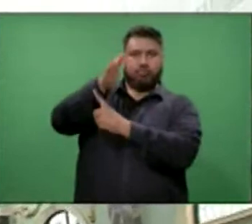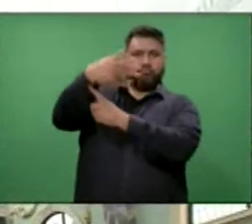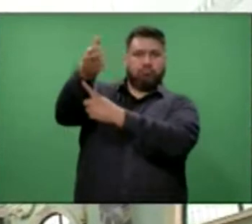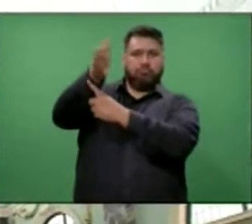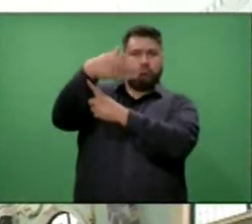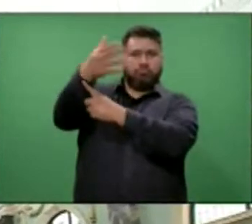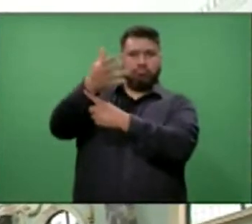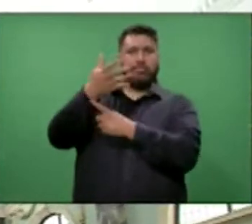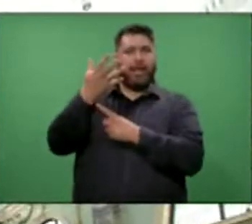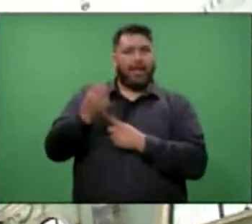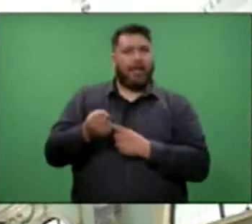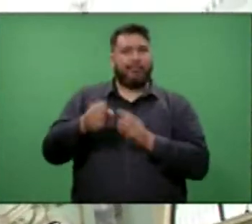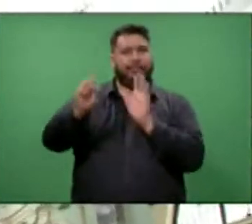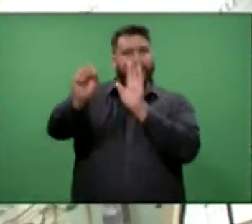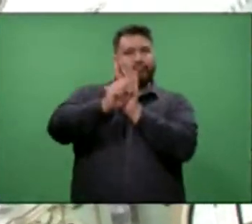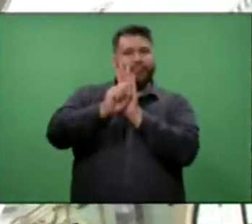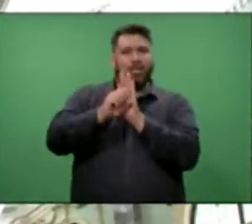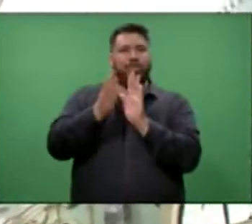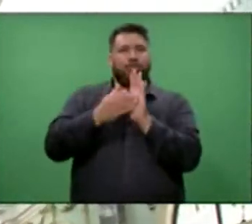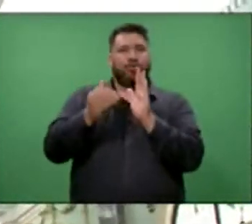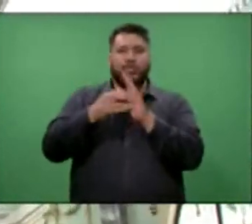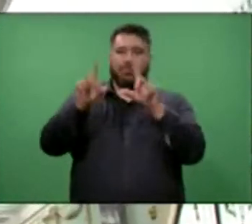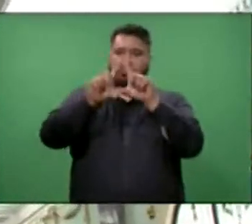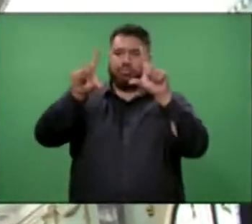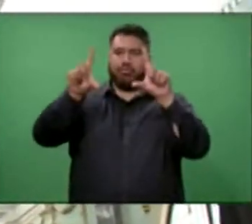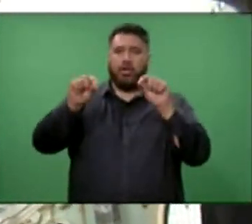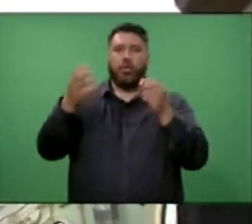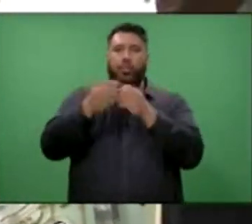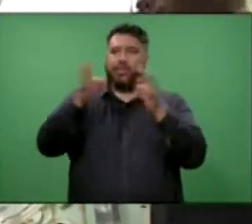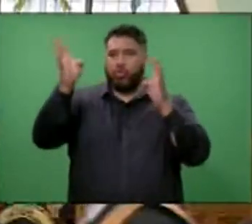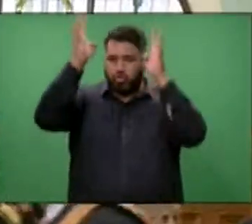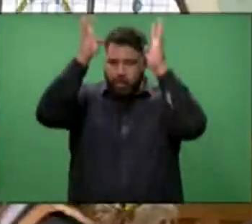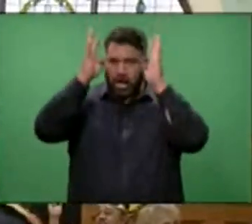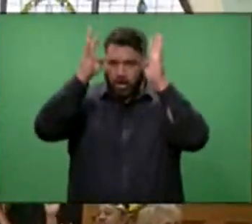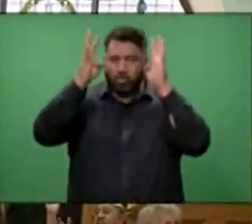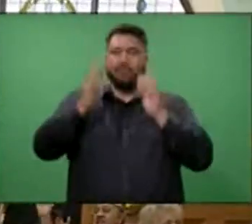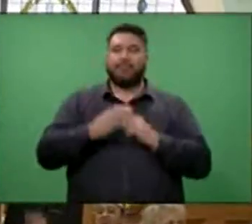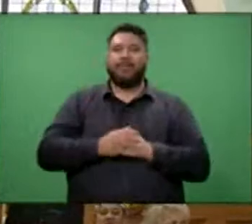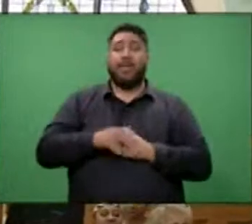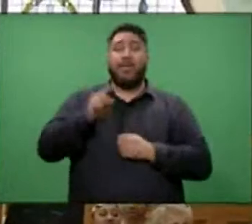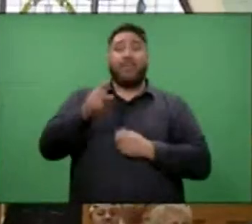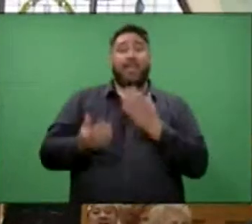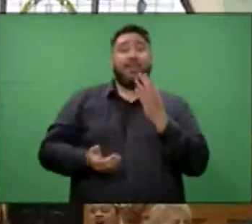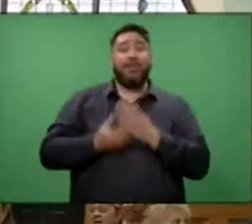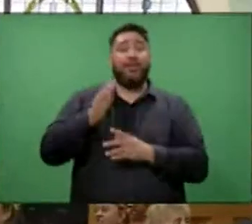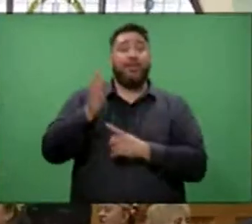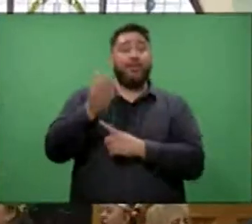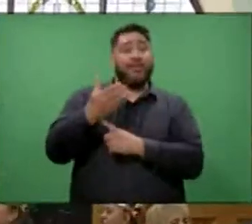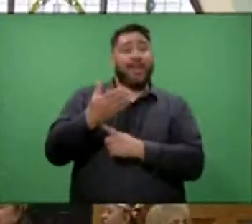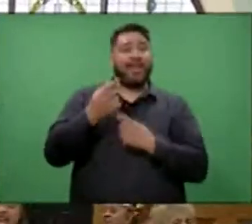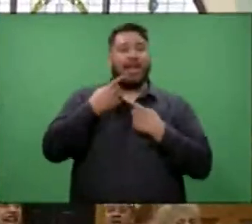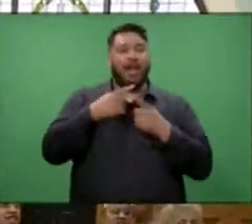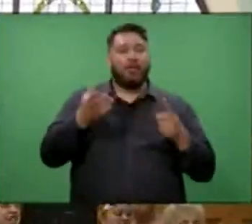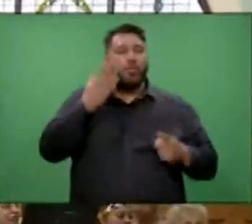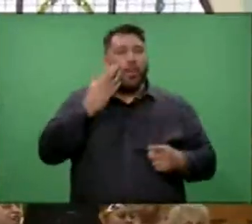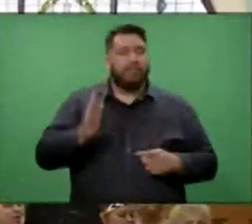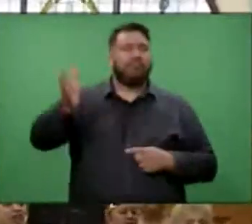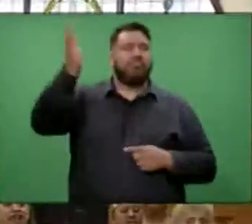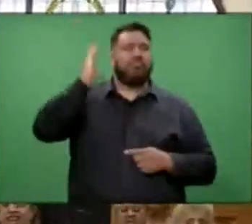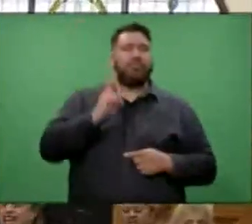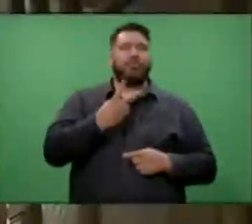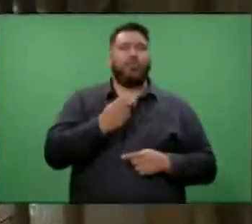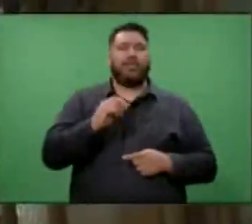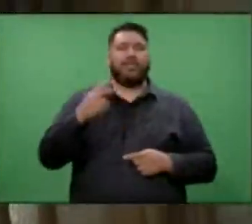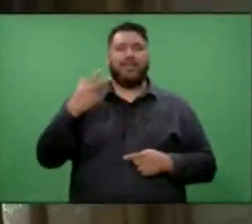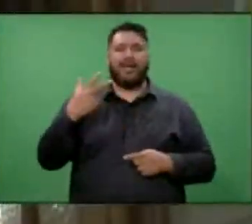of arms, and it's surmounted by a royal crown, St Edward's crown. This new flag design was announced in 2008, and this is the